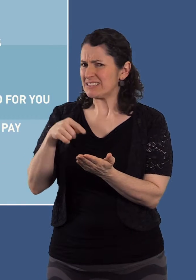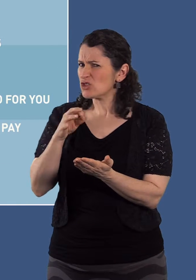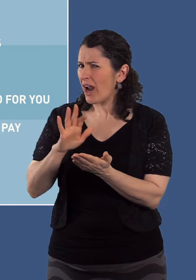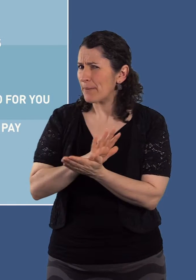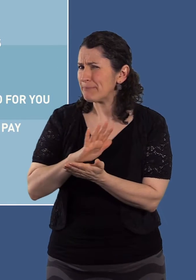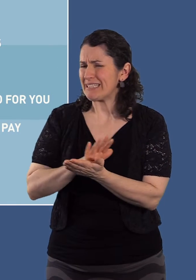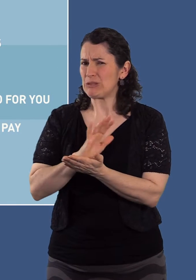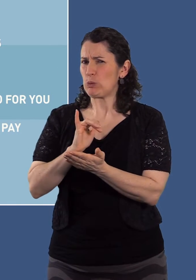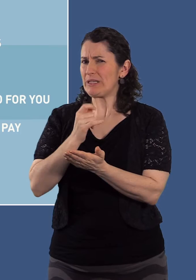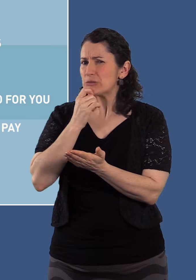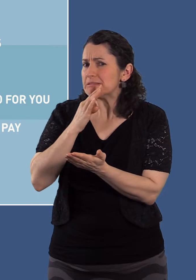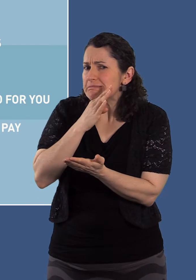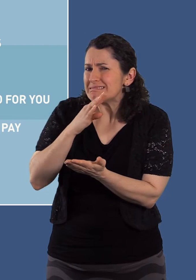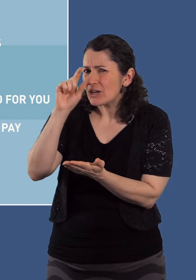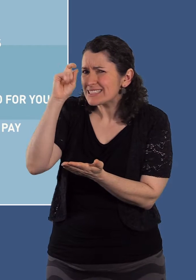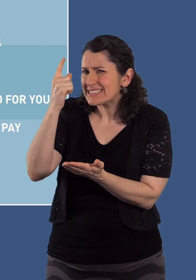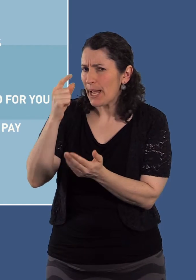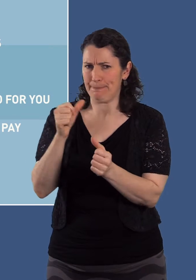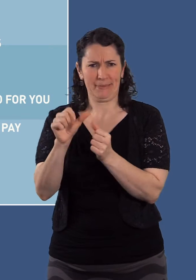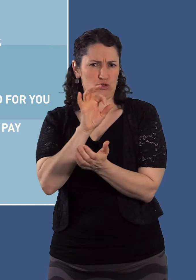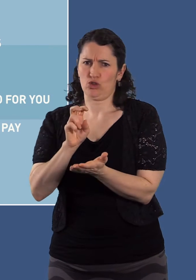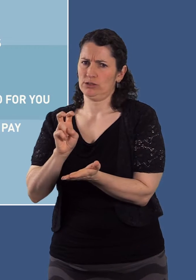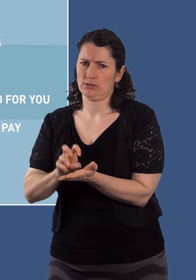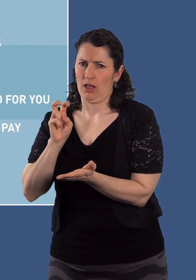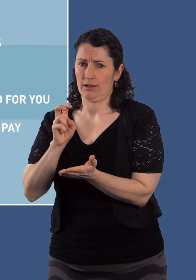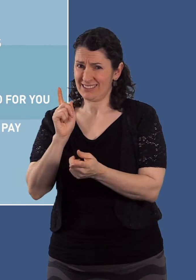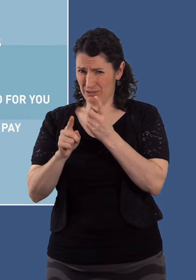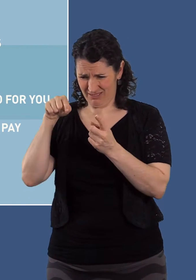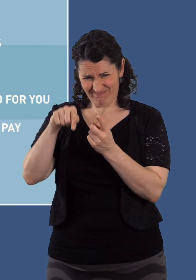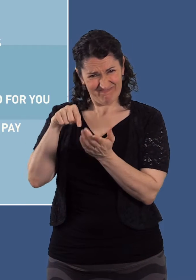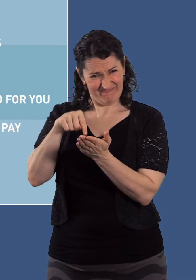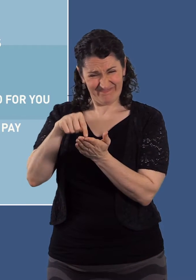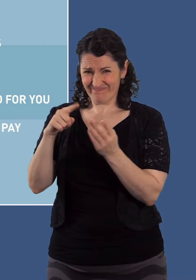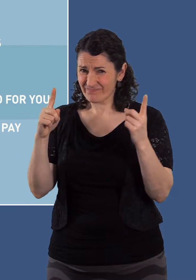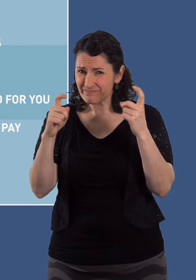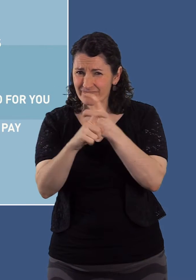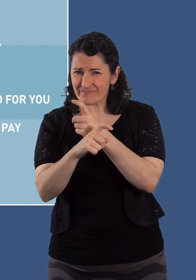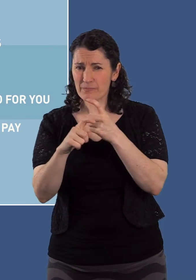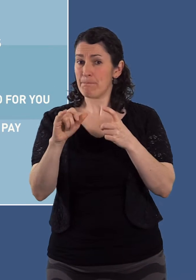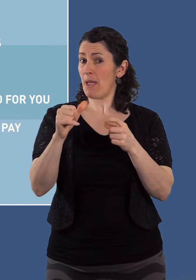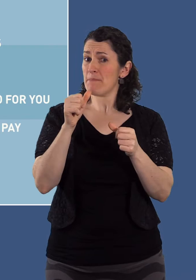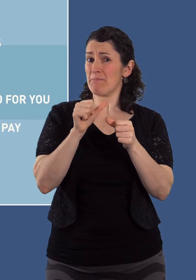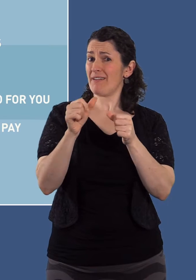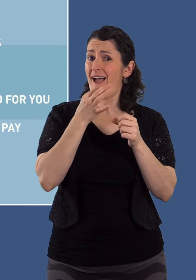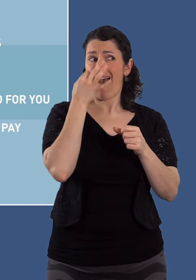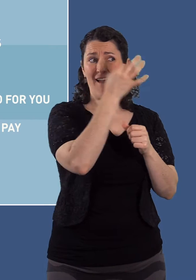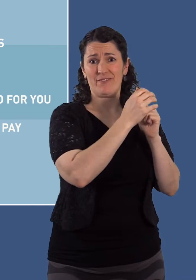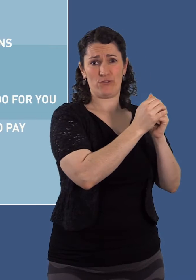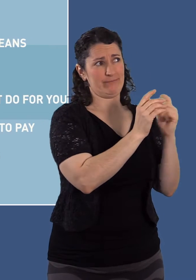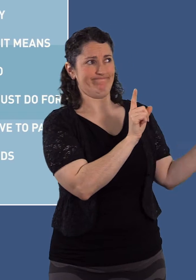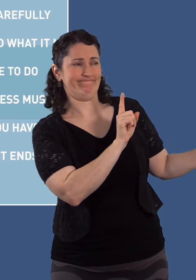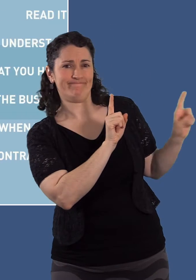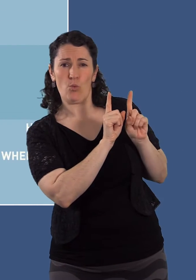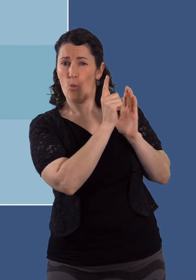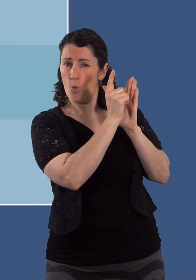a contract you are not happy with or don't completely understand. Some contracts are very complex and you may need legal